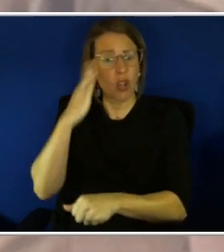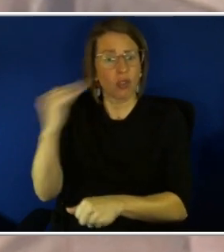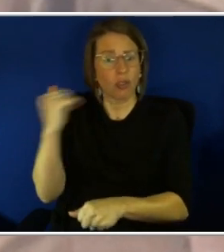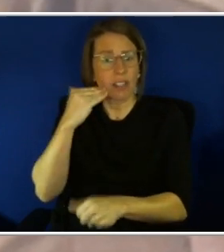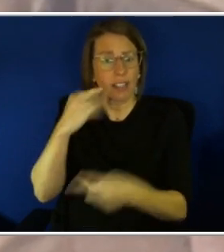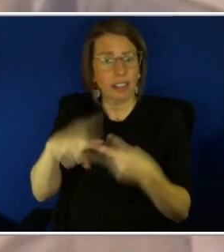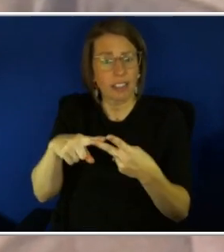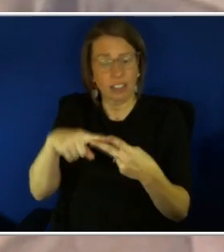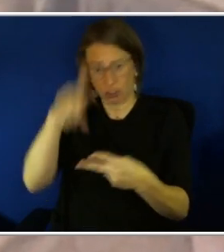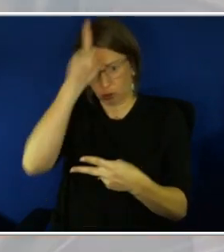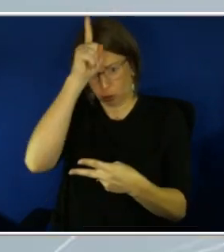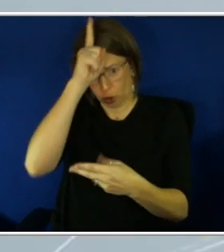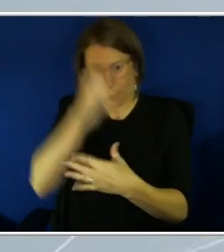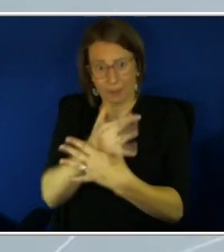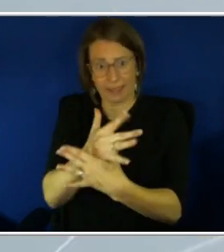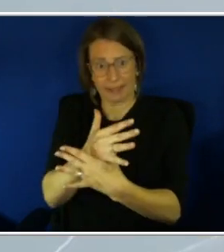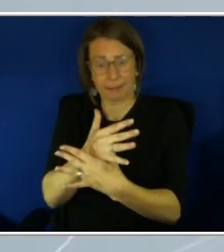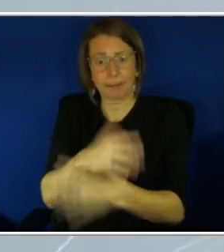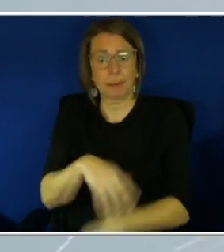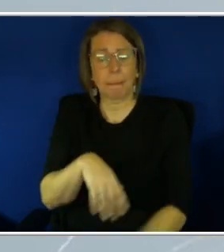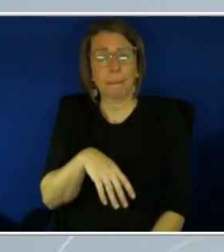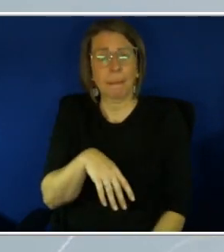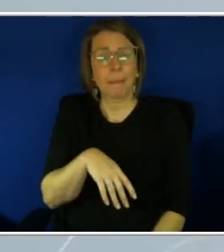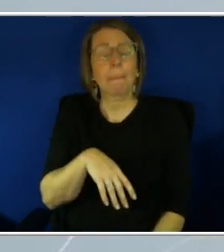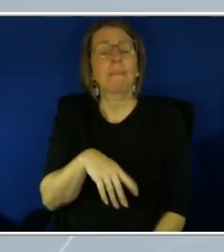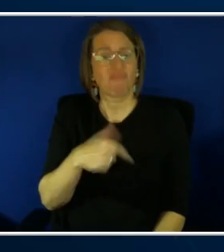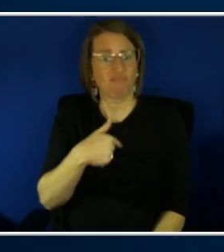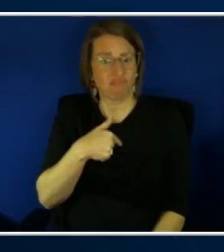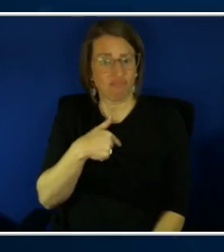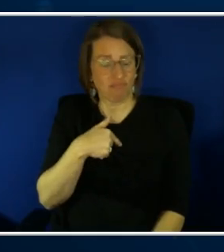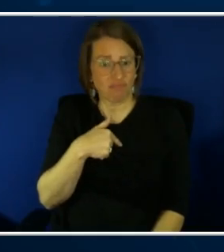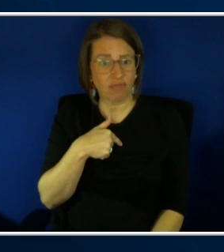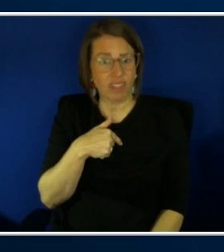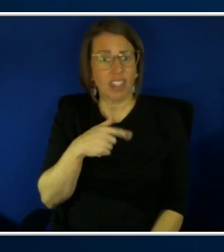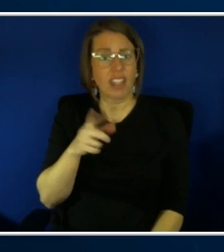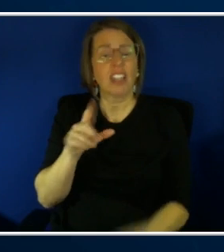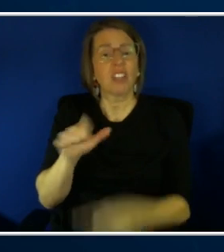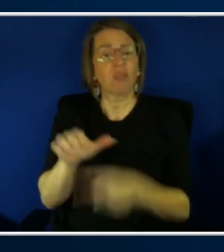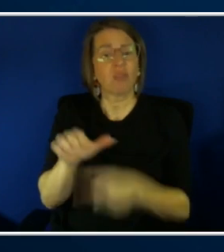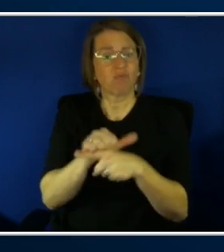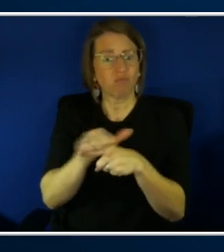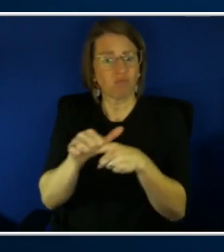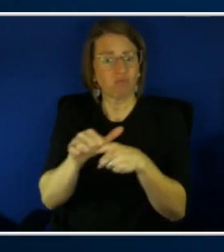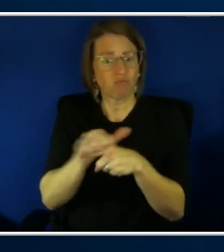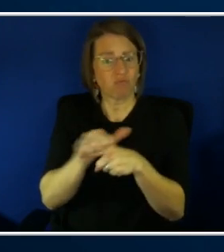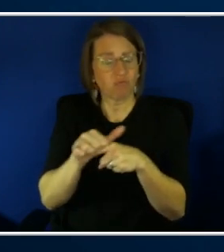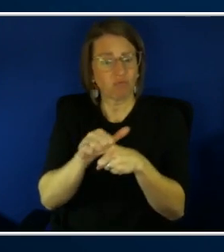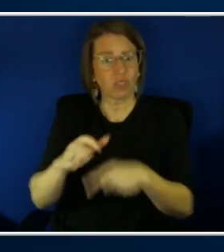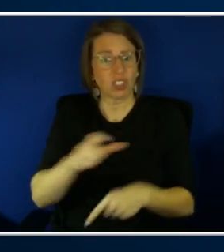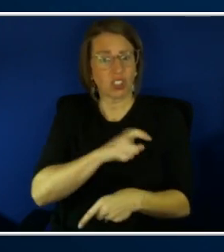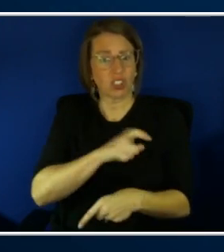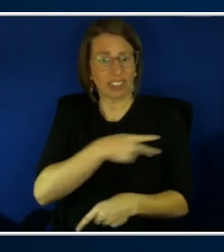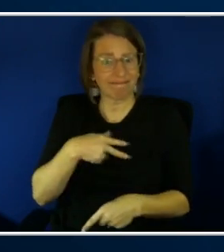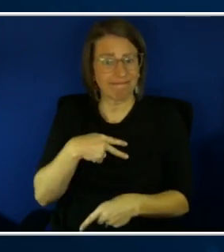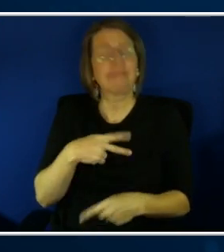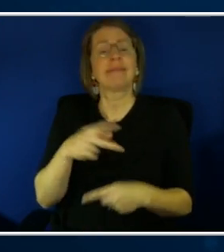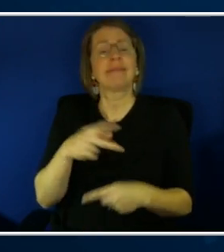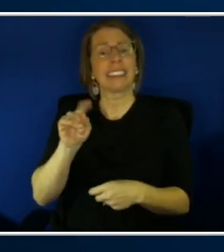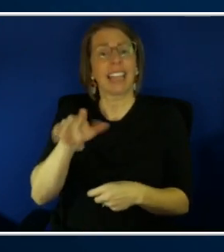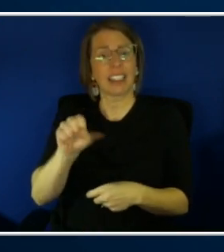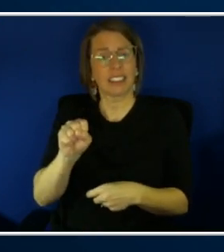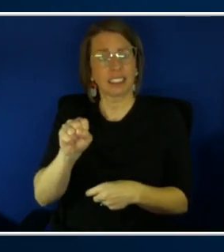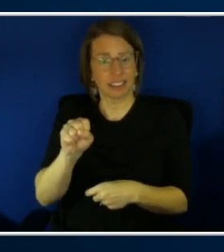Halfway through I spent 3 years on drill sergeant status at Fort Leonard Wood, and probably my funnest 3 years.